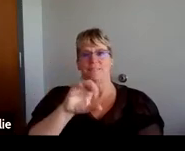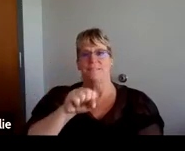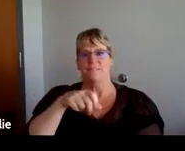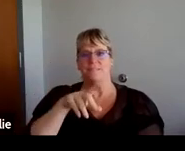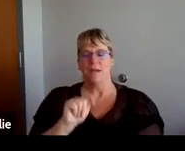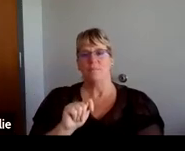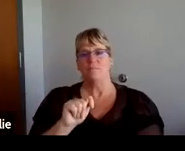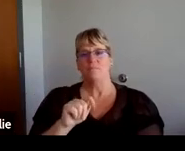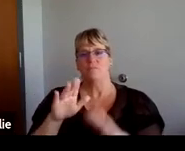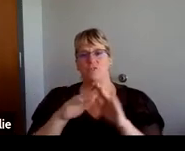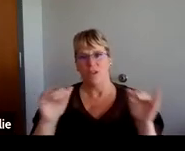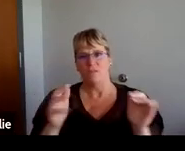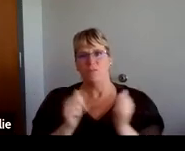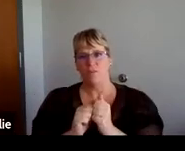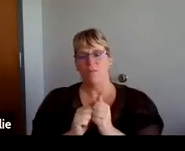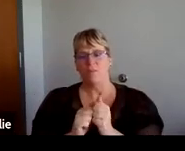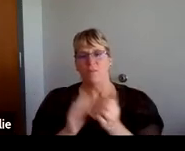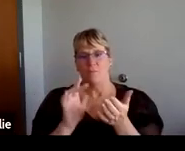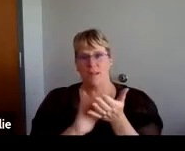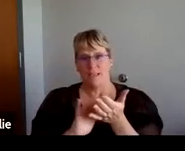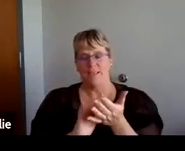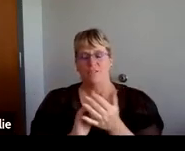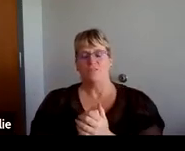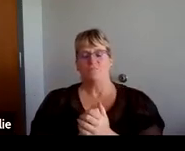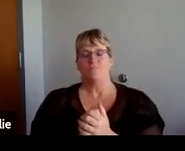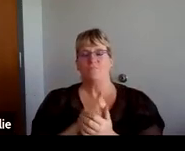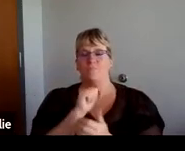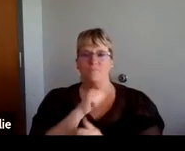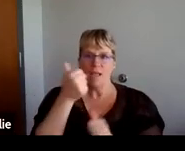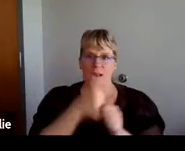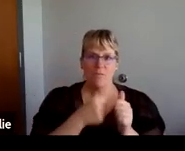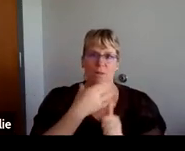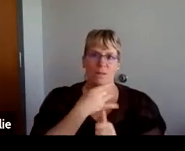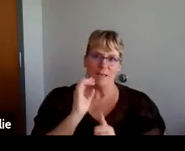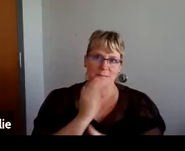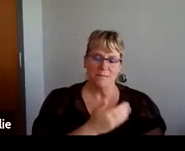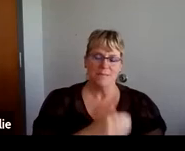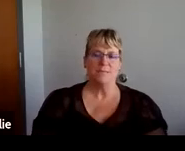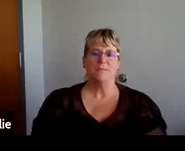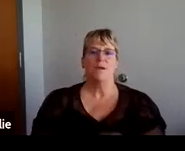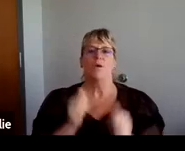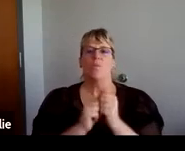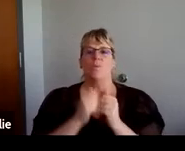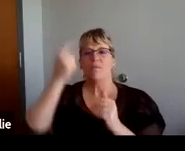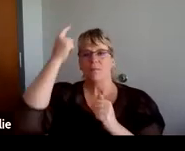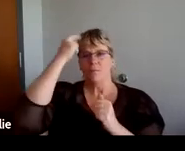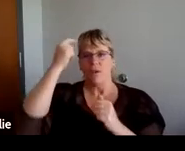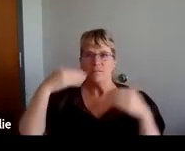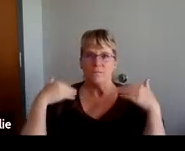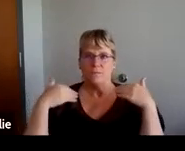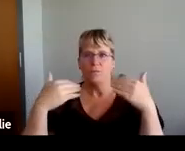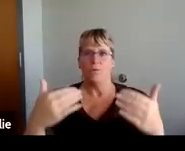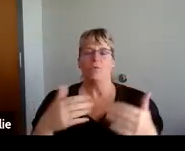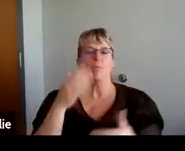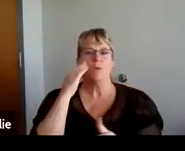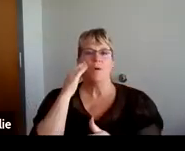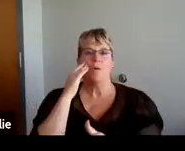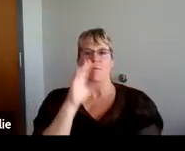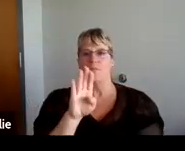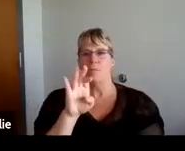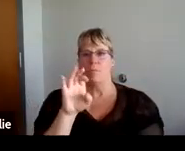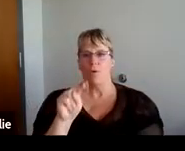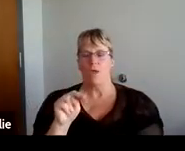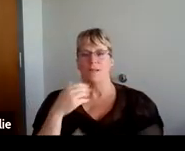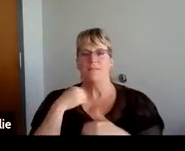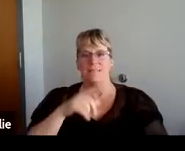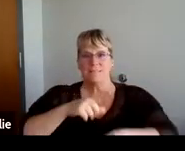treatments. So looking at the brain, and going forward, we know that the brain takes its